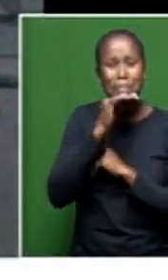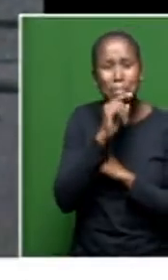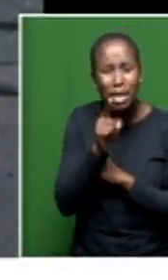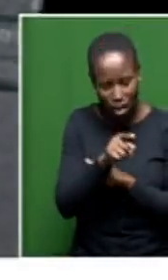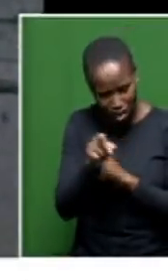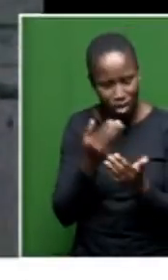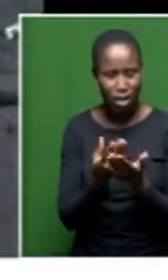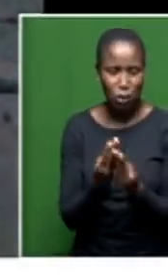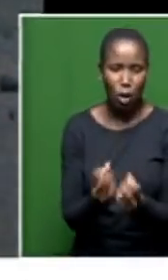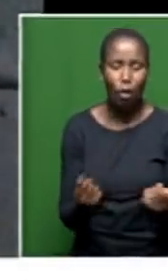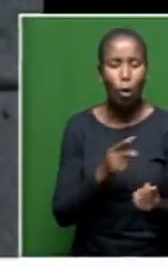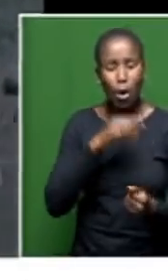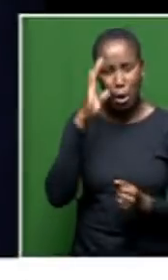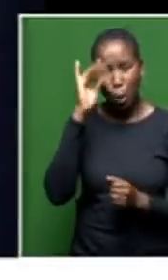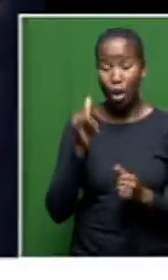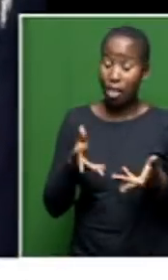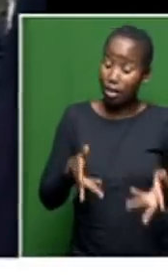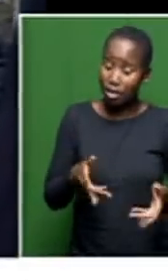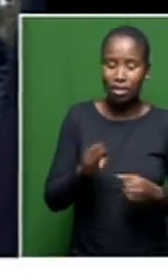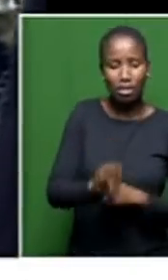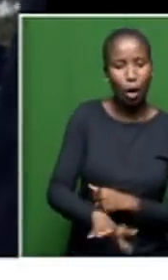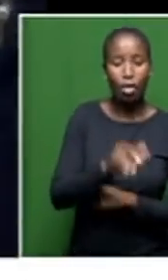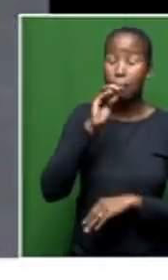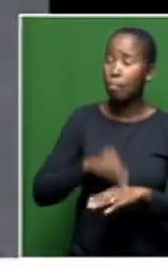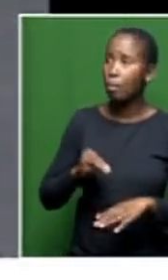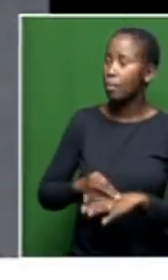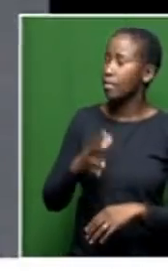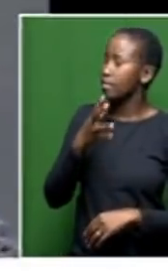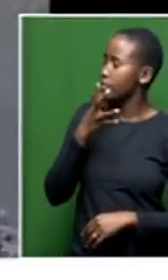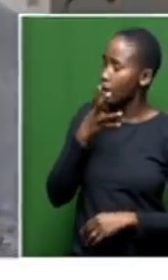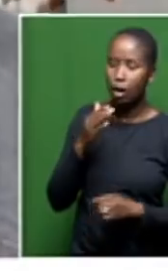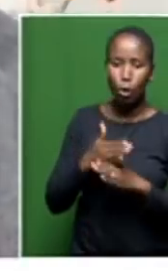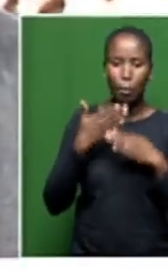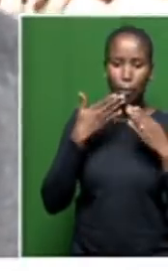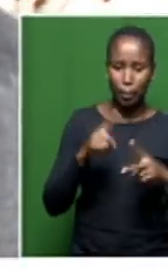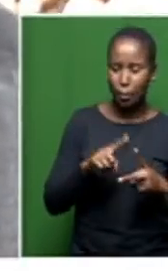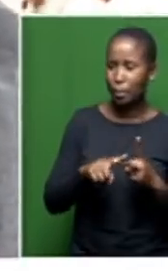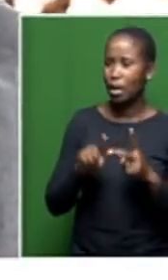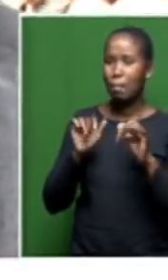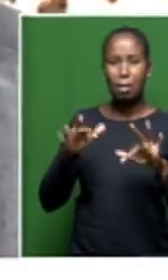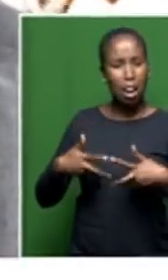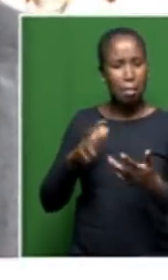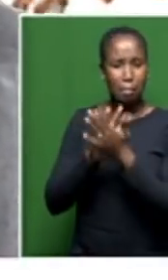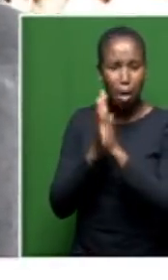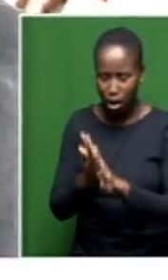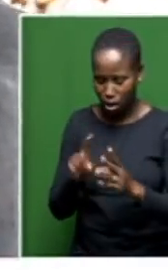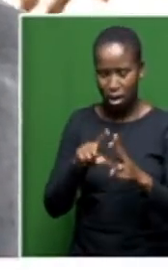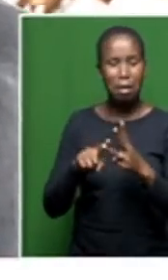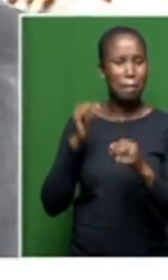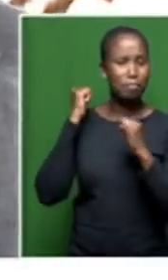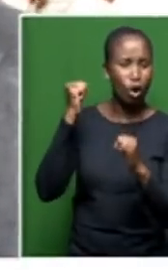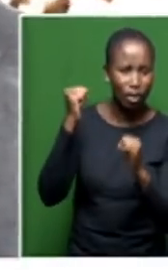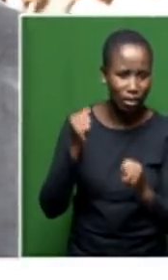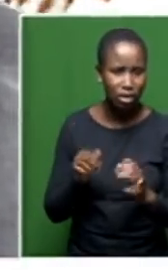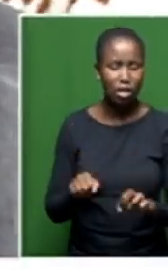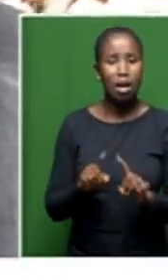that in this country there are so many problems, unemployment, the unrest, protests. But if you look, what